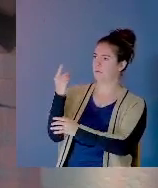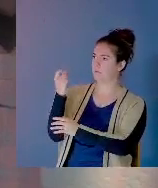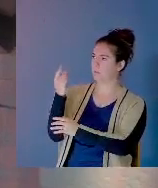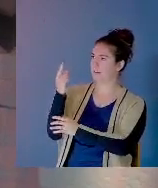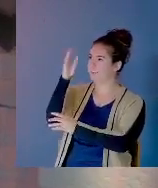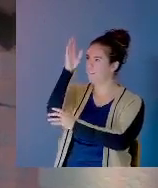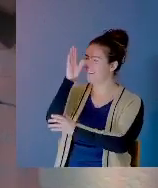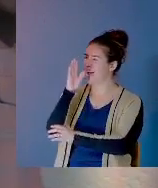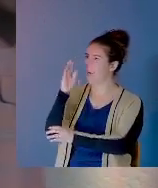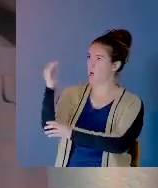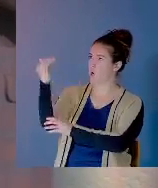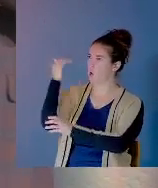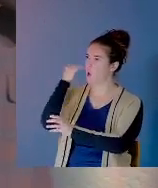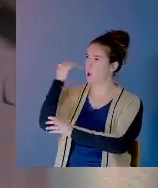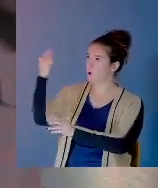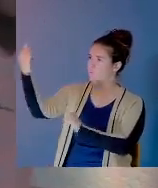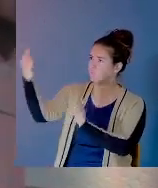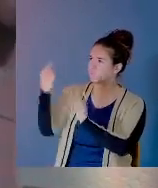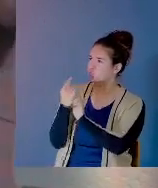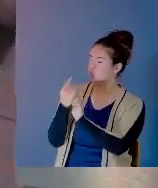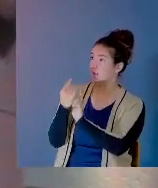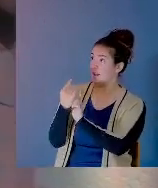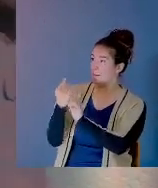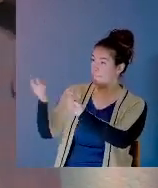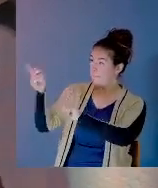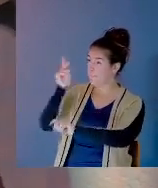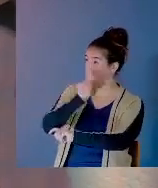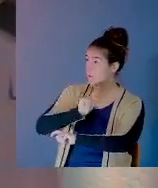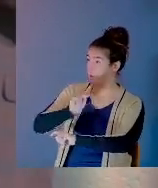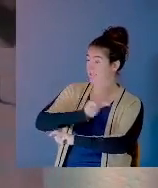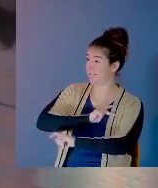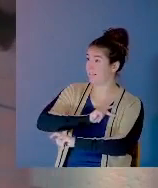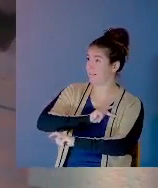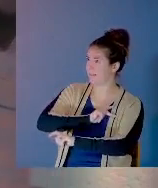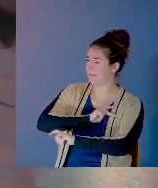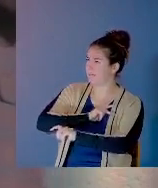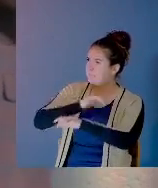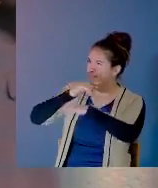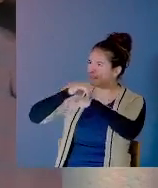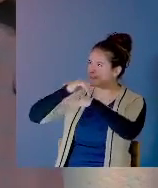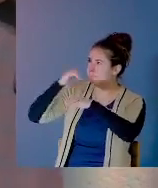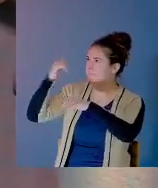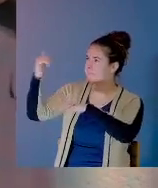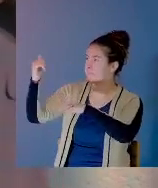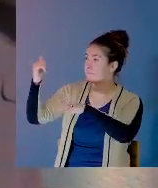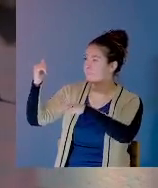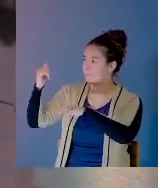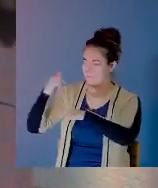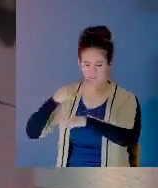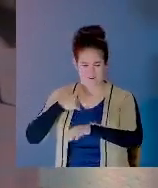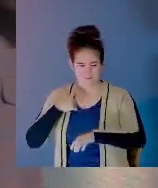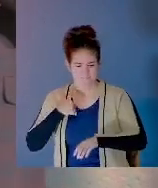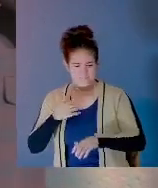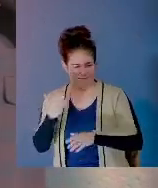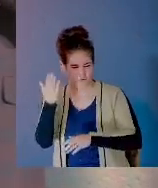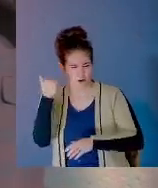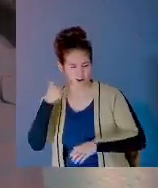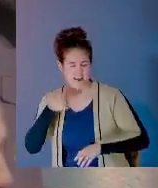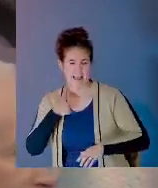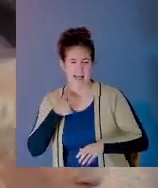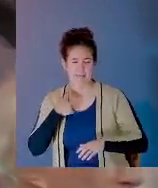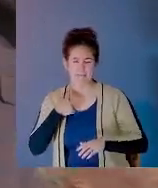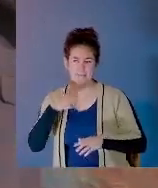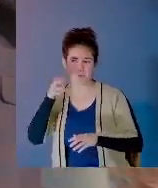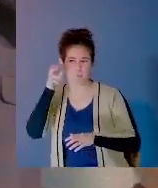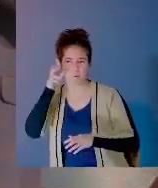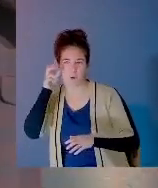he was kind of drawing me. And I used to walk to herd the goats, the left foot praise, the right foot God.